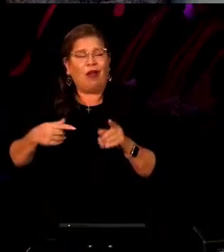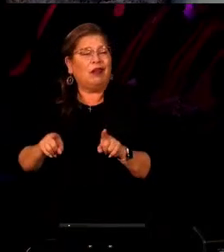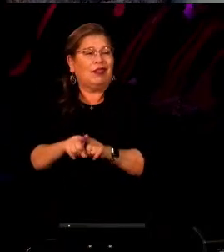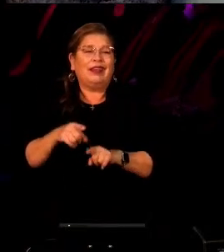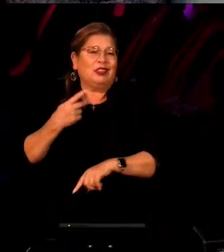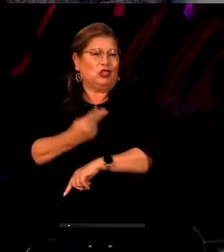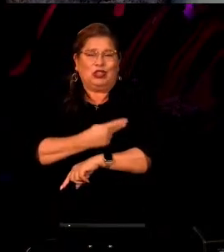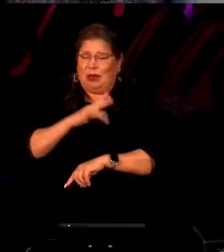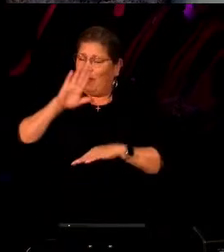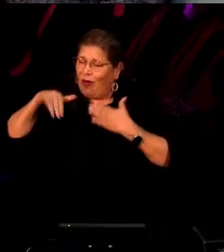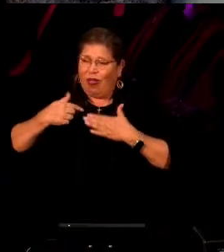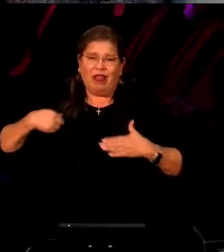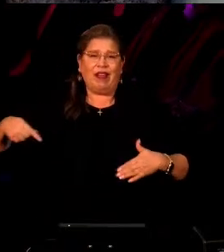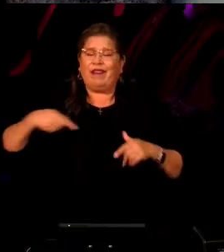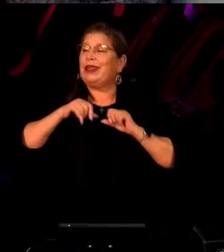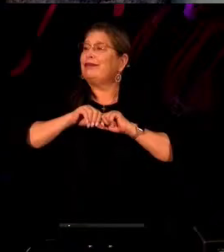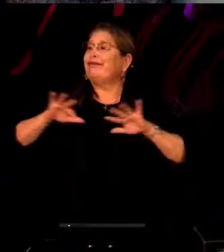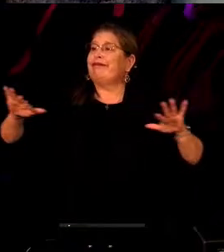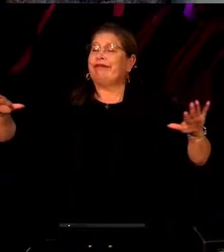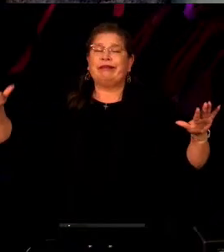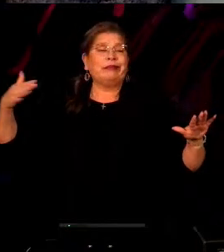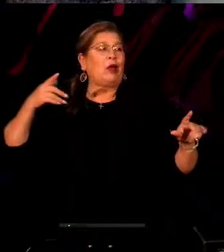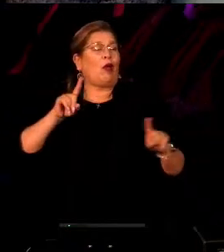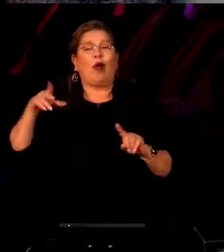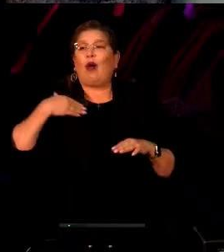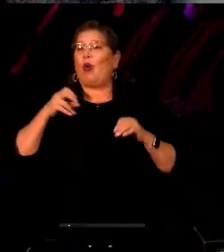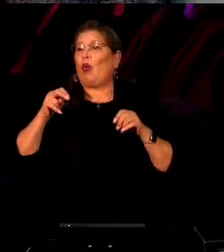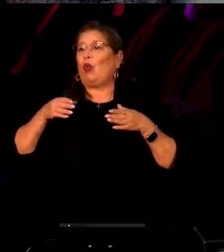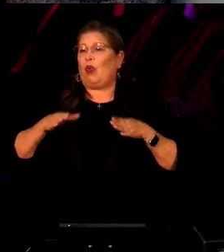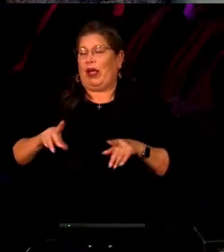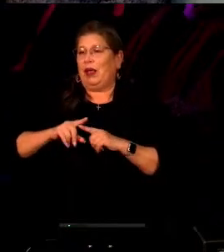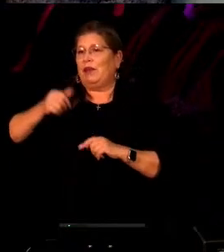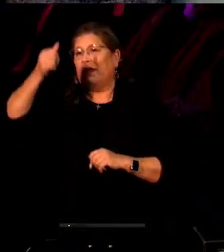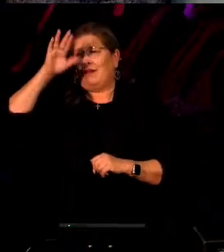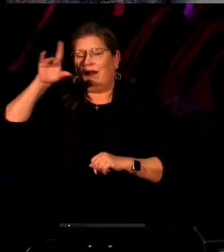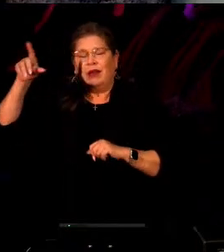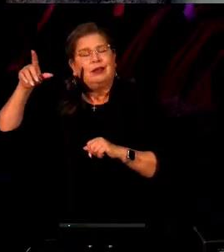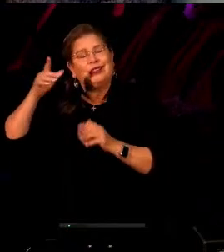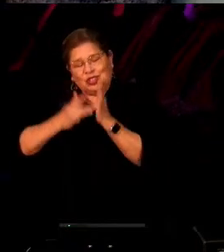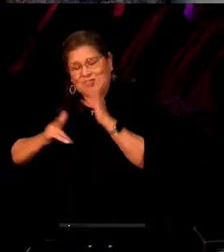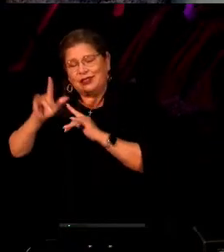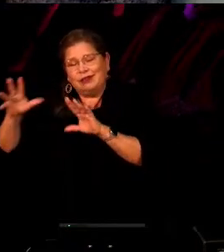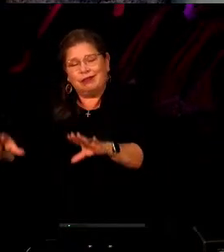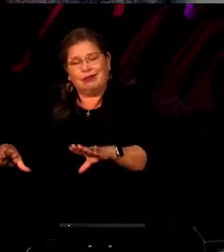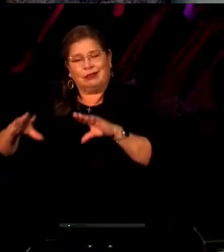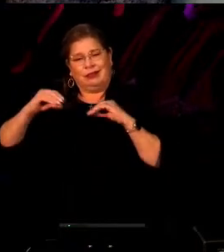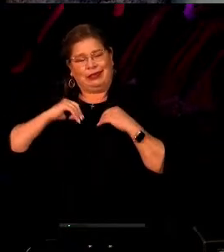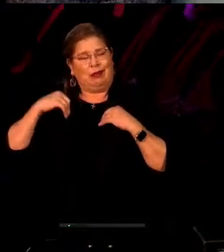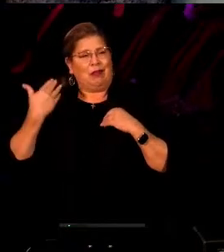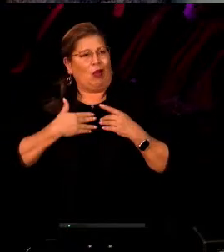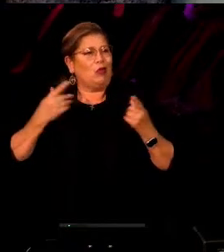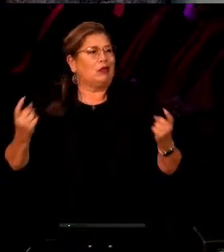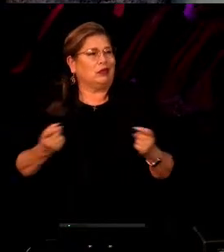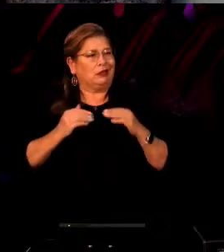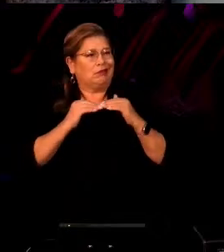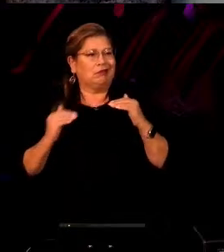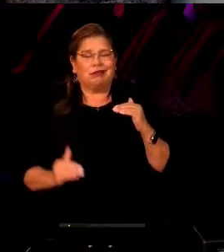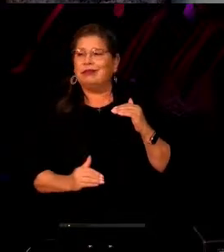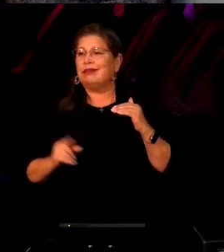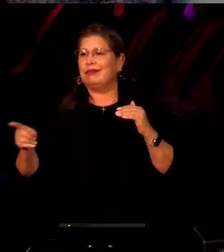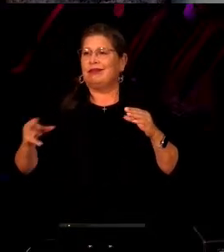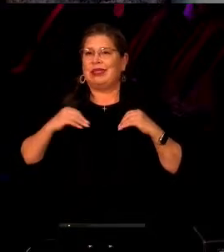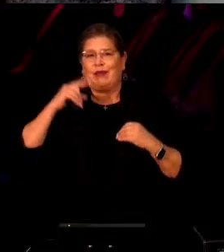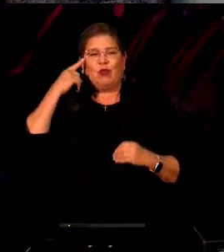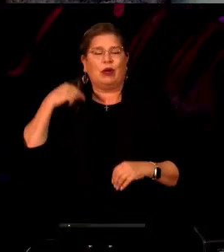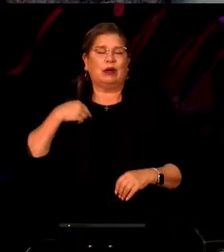astray, each of us has turned to his own way, and the Lord has laid on him the iniquity of us all. Let us